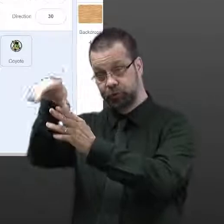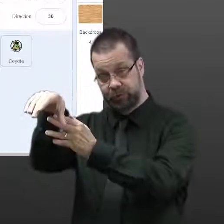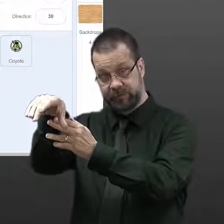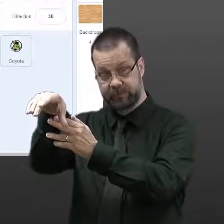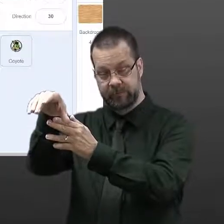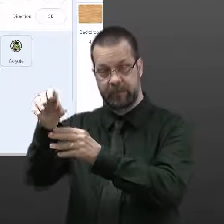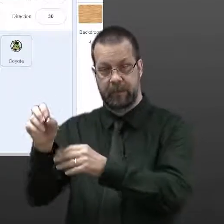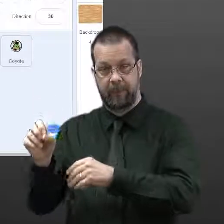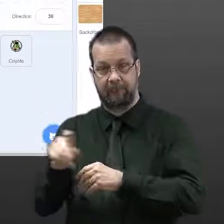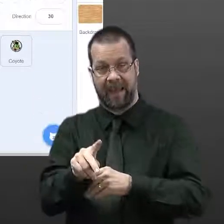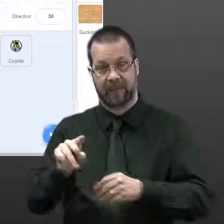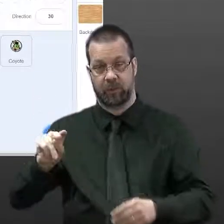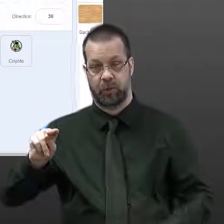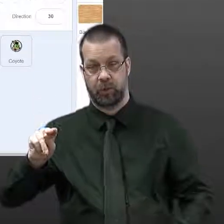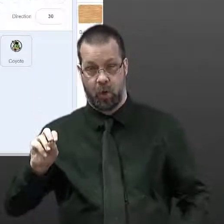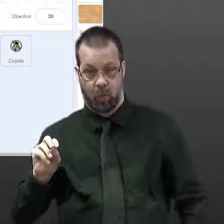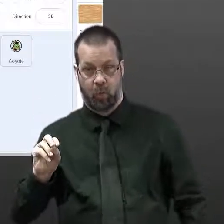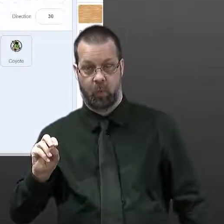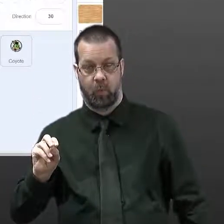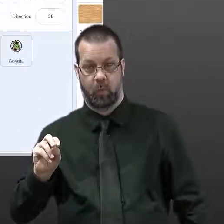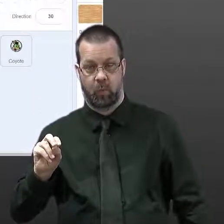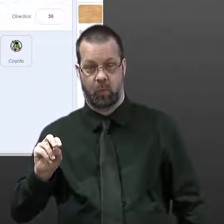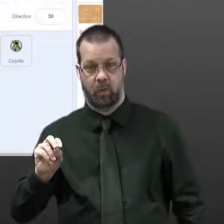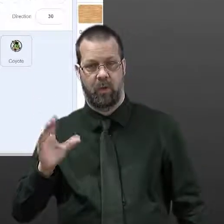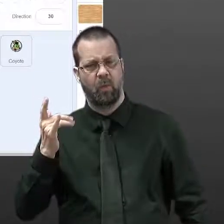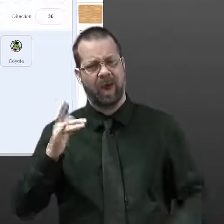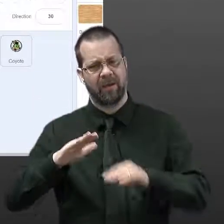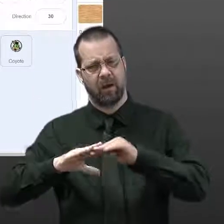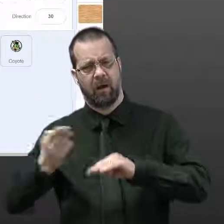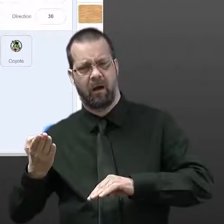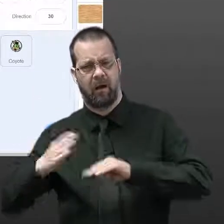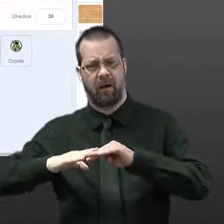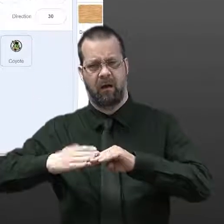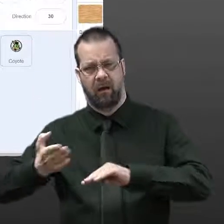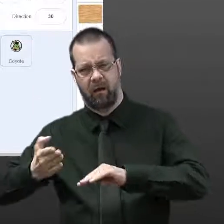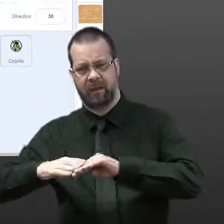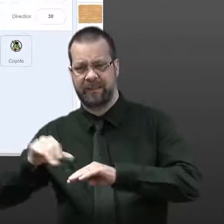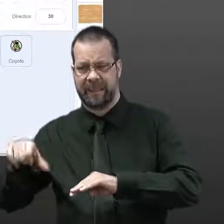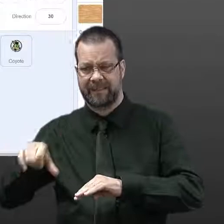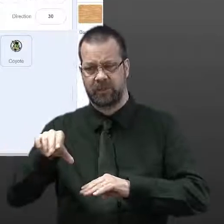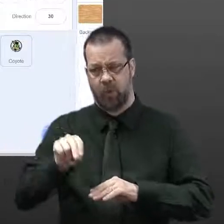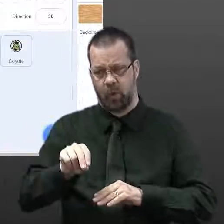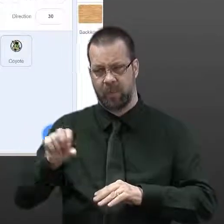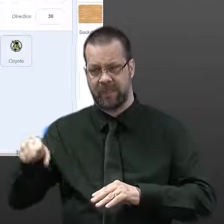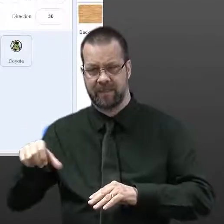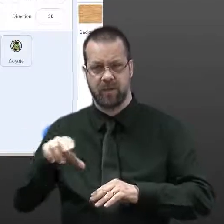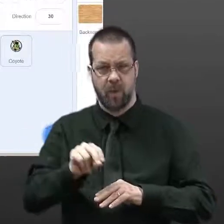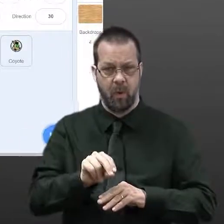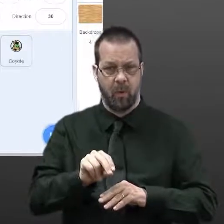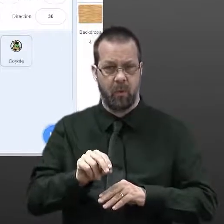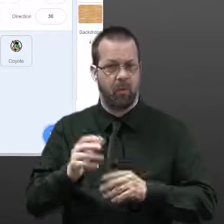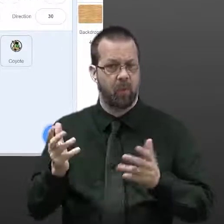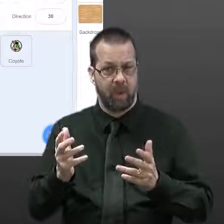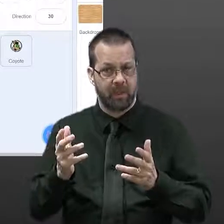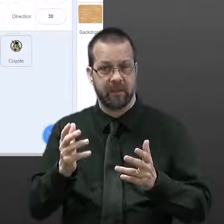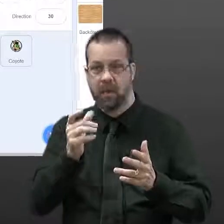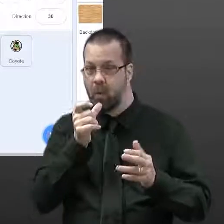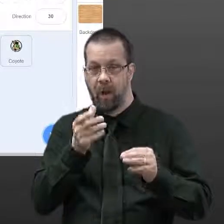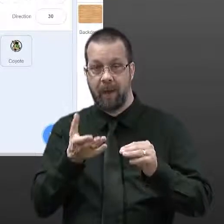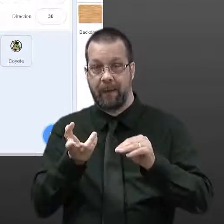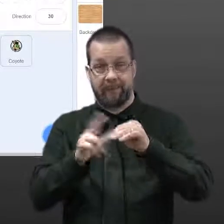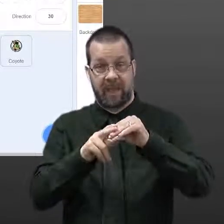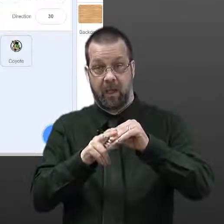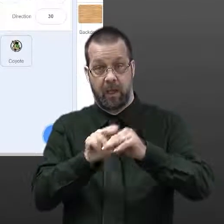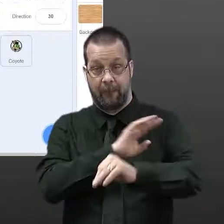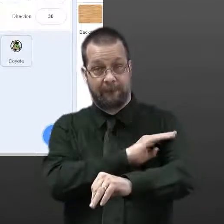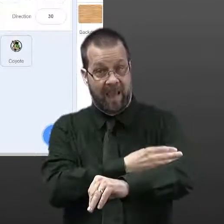set shooting back to no. And the reason we toggle this between yes and no and shooting is